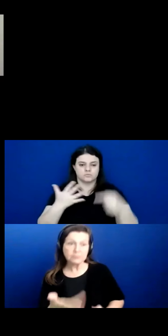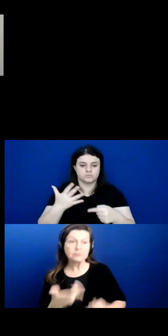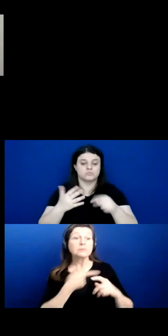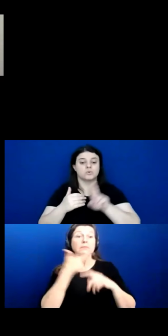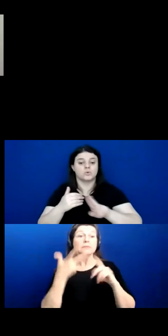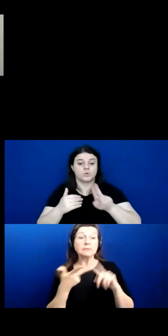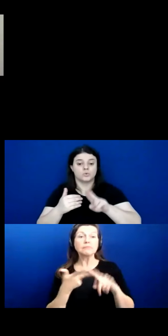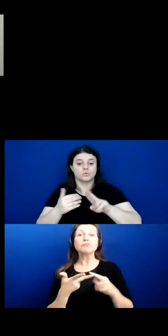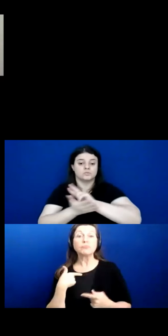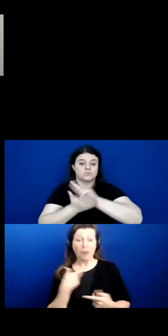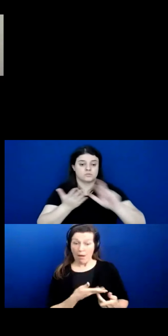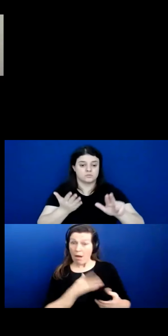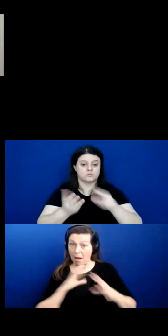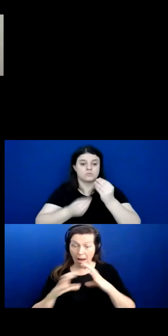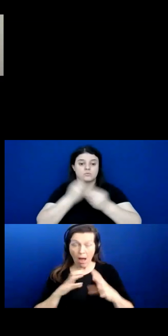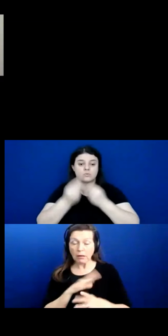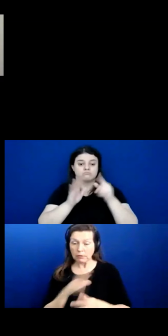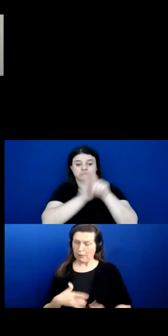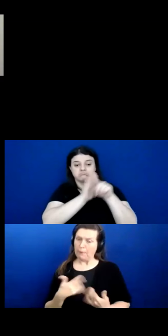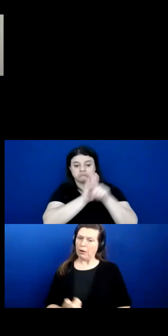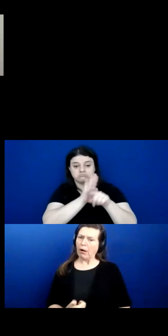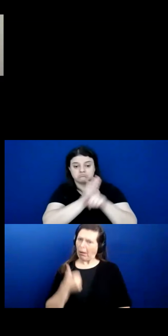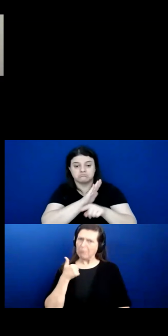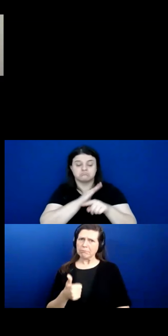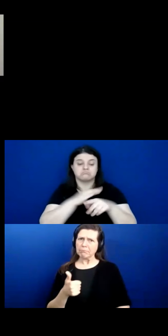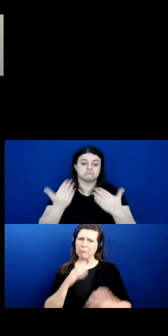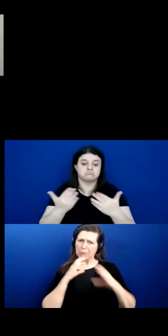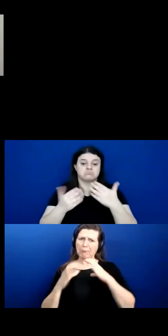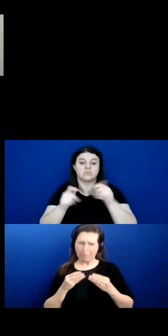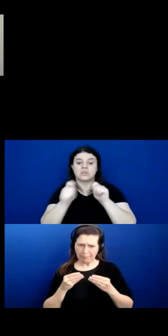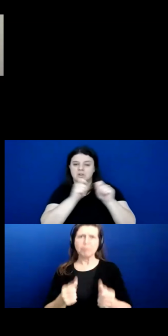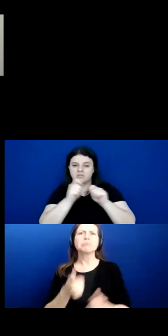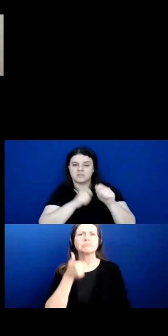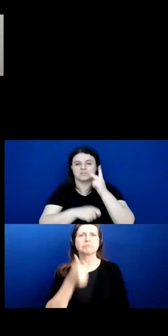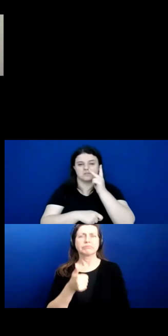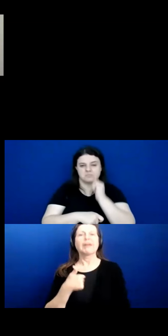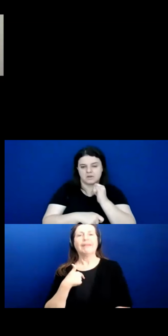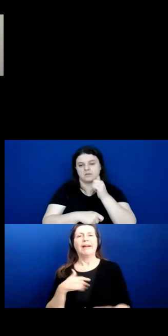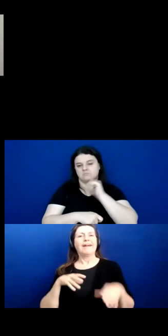out using a questionnaire or an interview with parents, caregivers, or teachers.